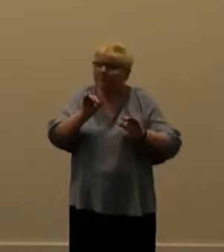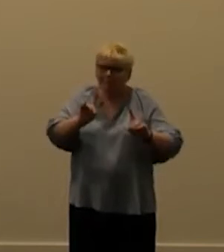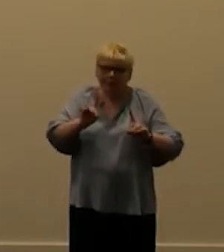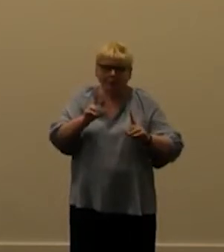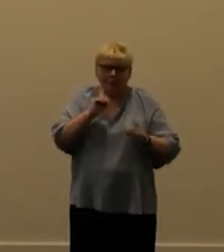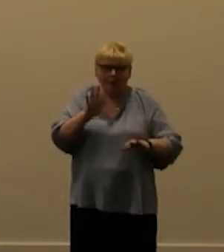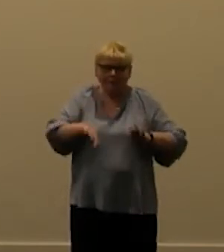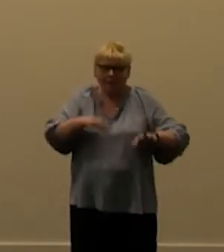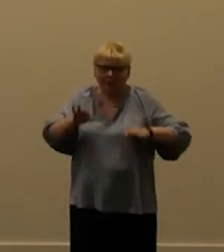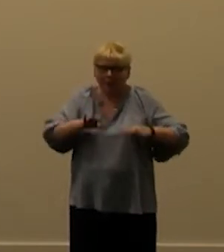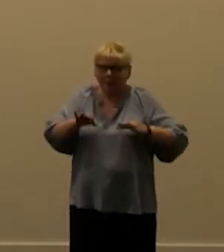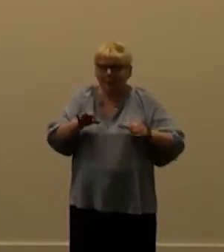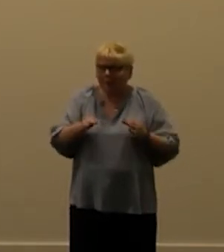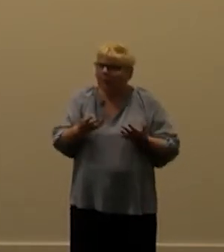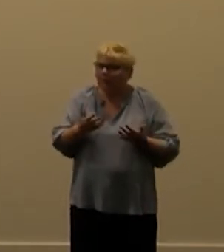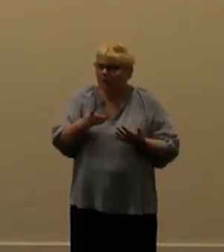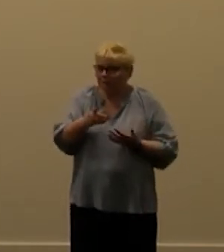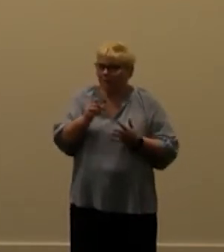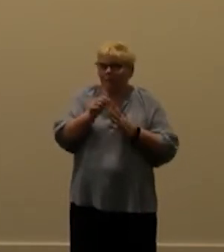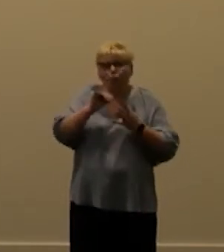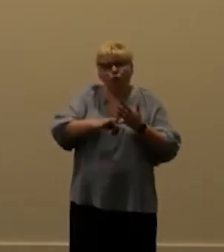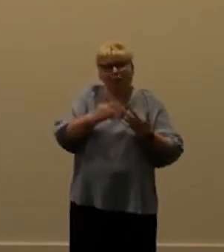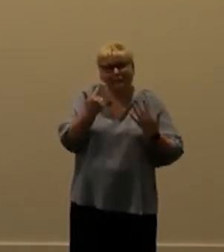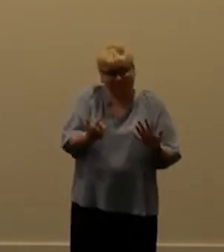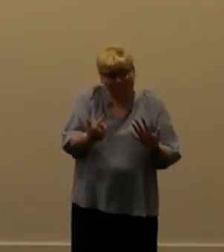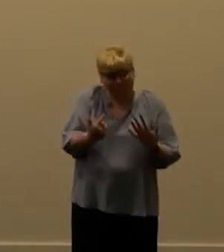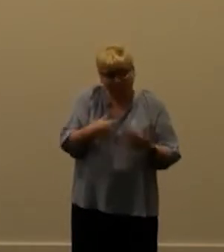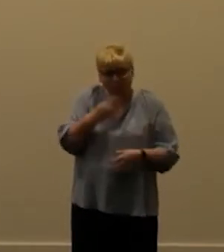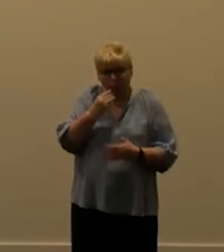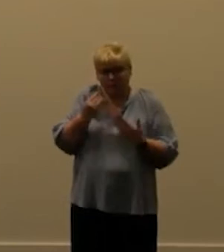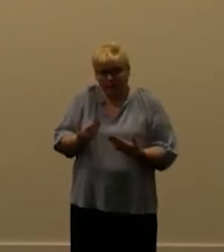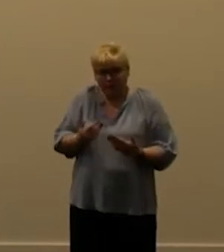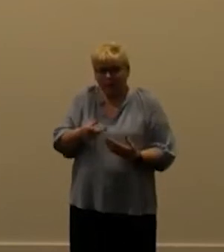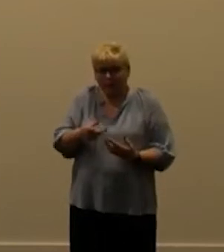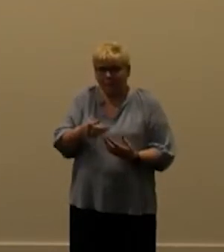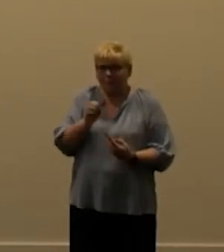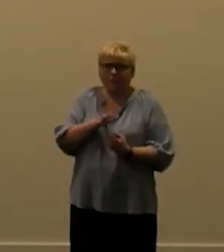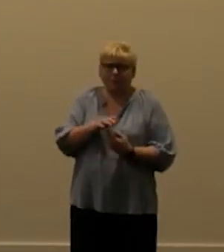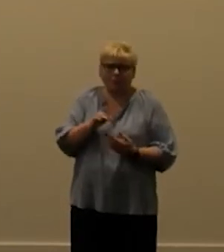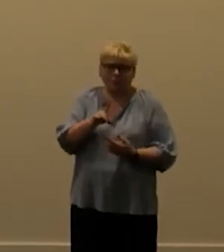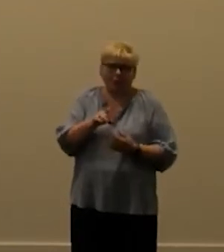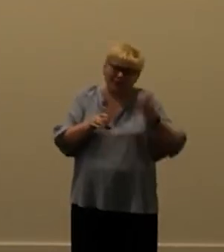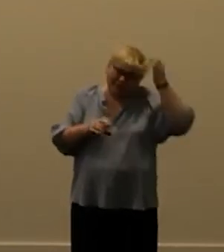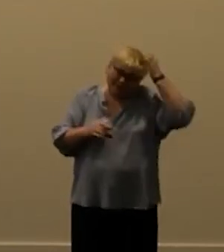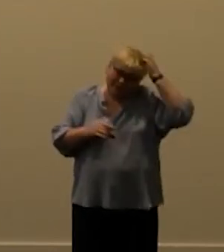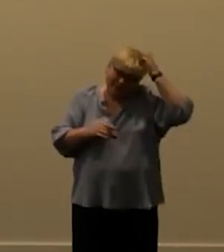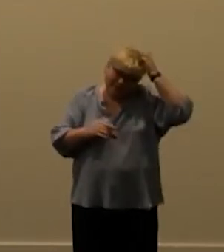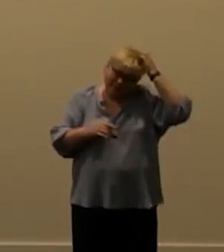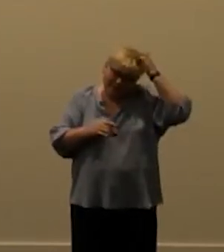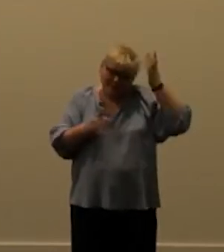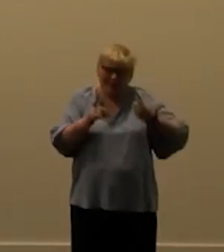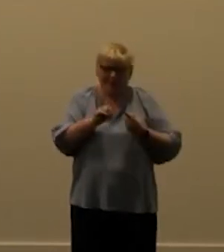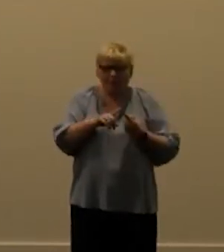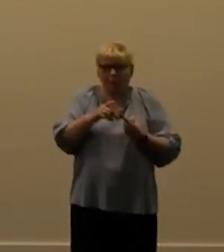picking it back up to move to more, I guess, PowerShell 7, as we call it now, as opposed to PowerShell core. And why would we go